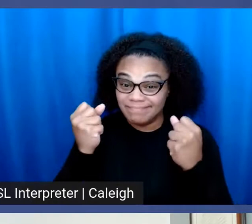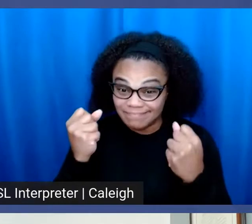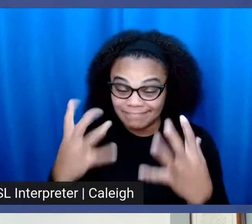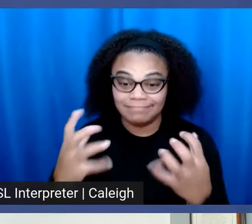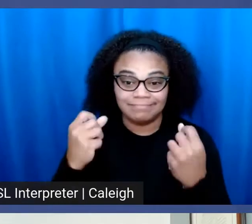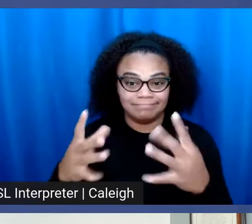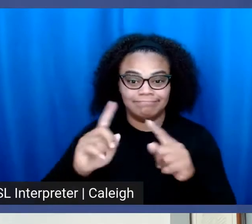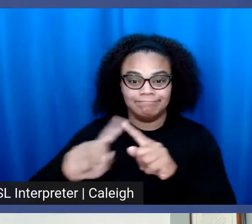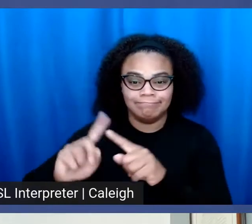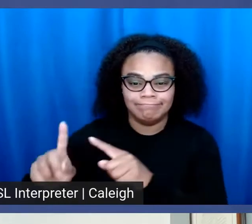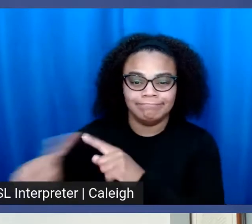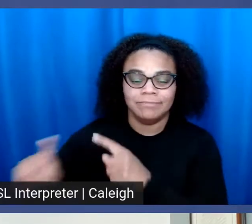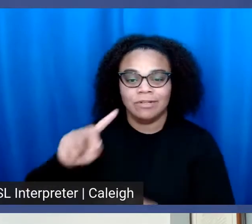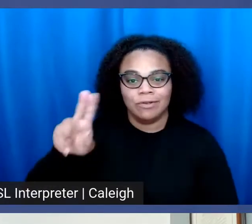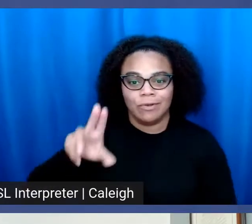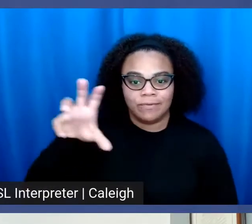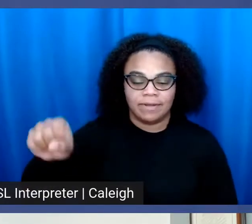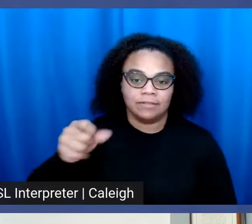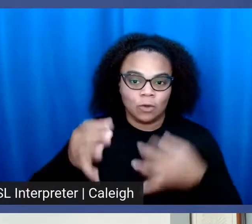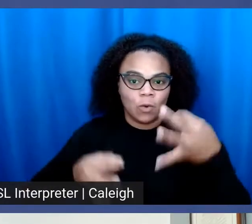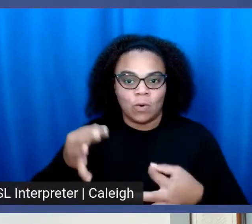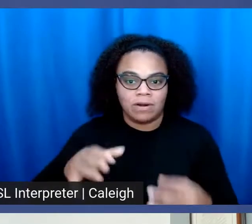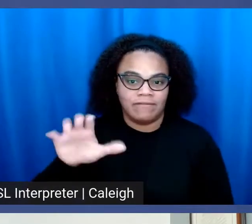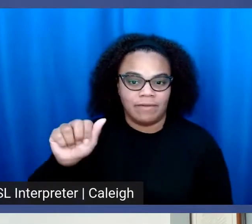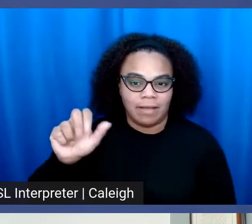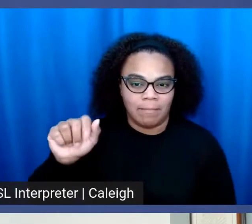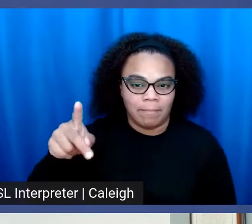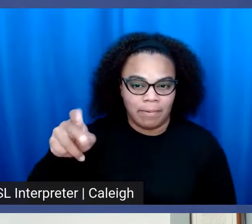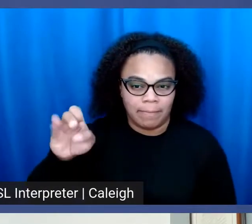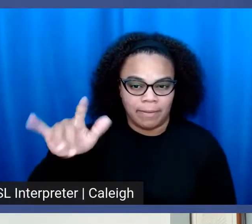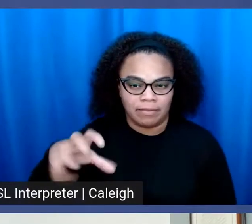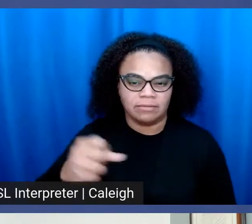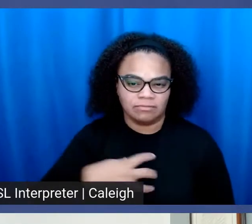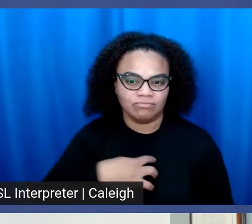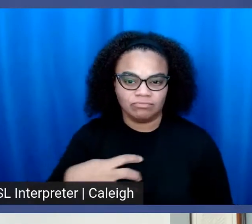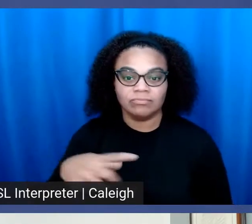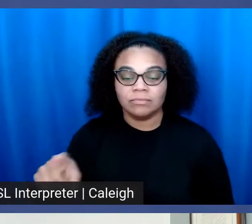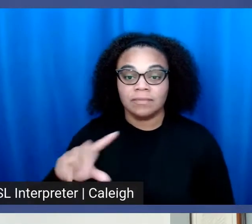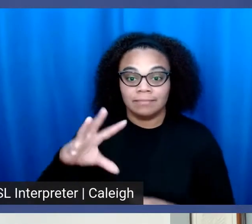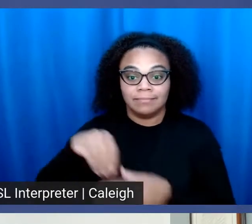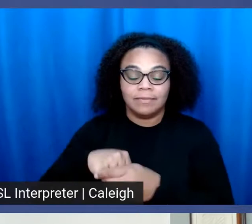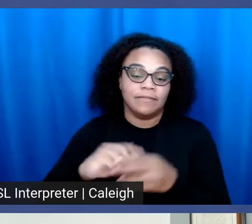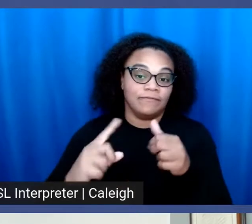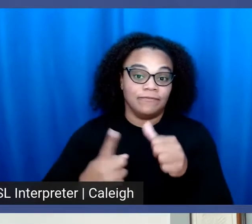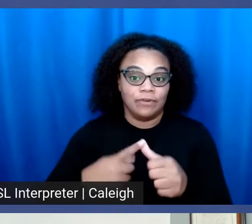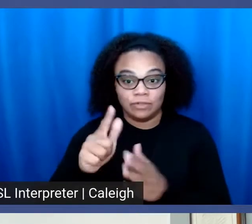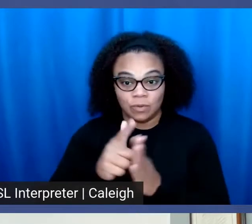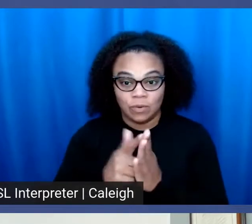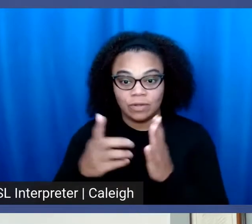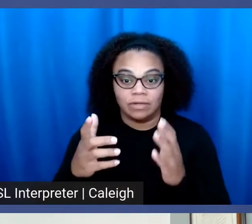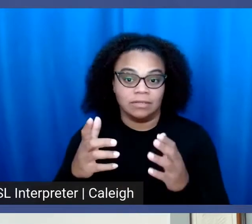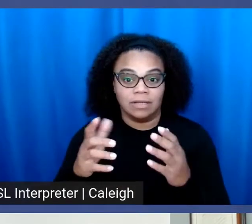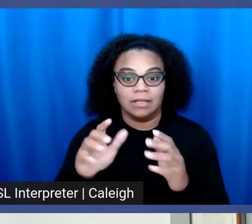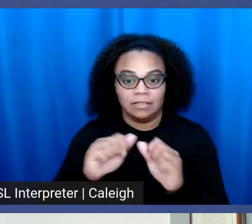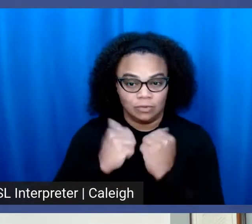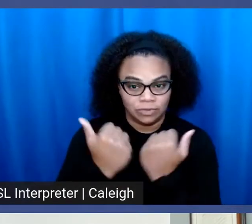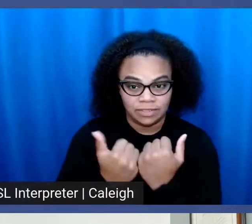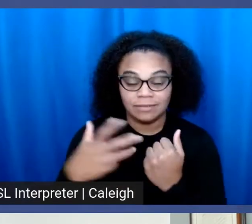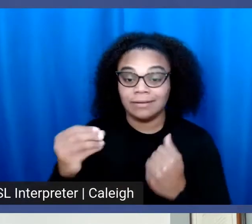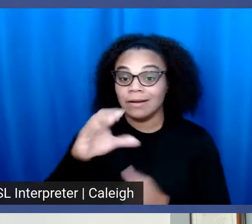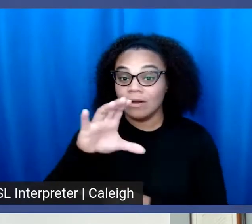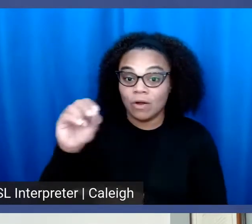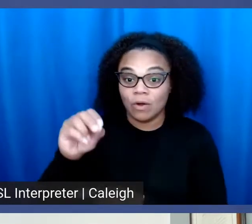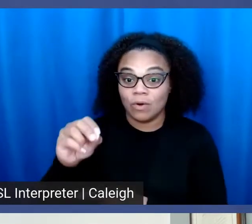Appeals. Will is a member of the First Amendment Lawyers Association and serves as co-chair of the